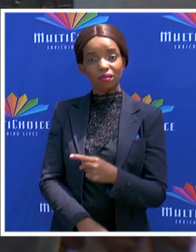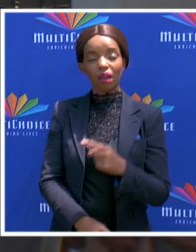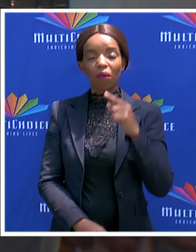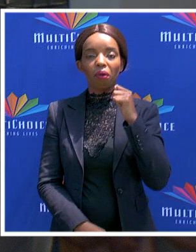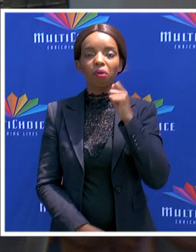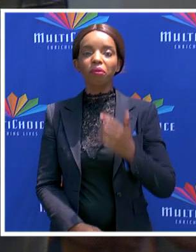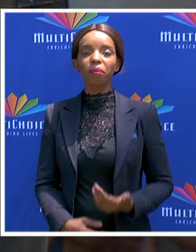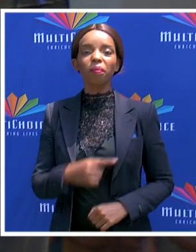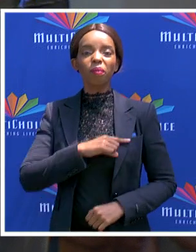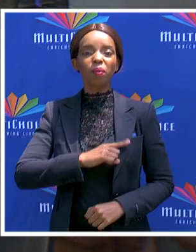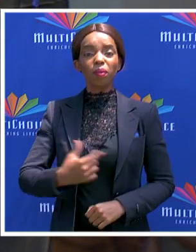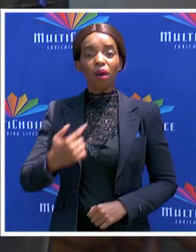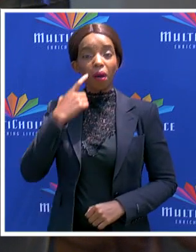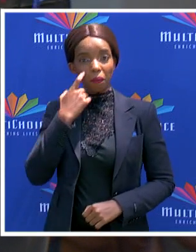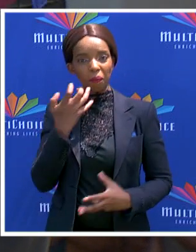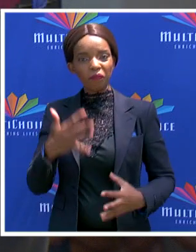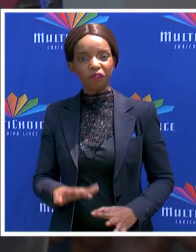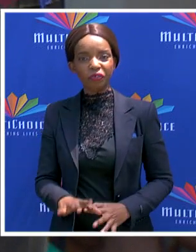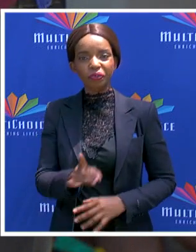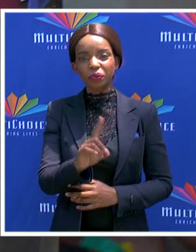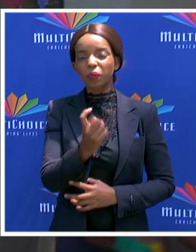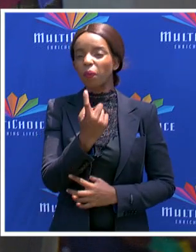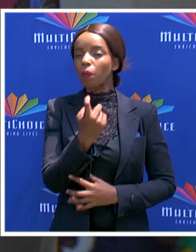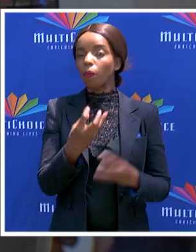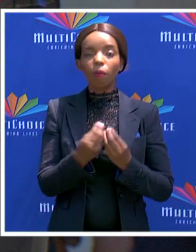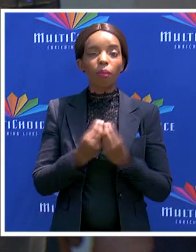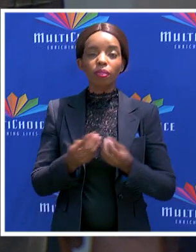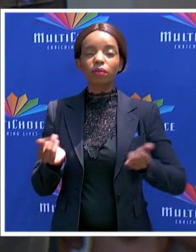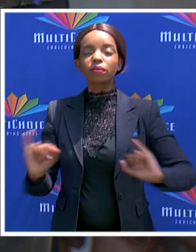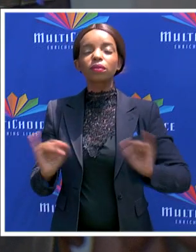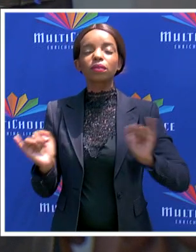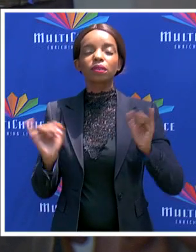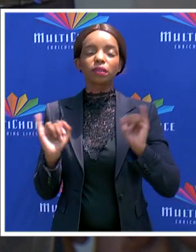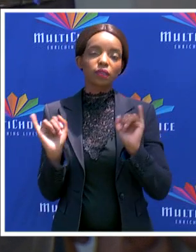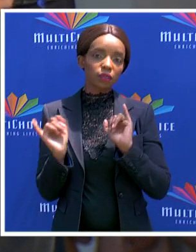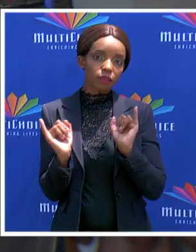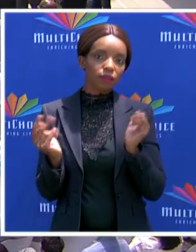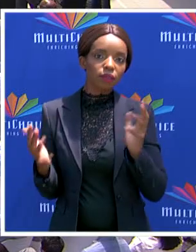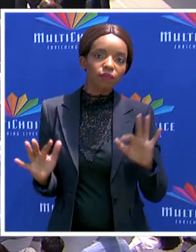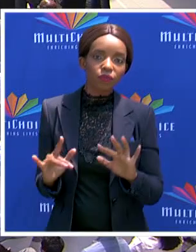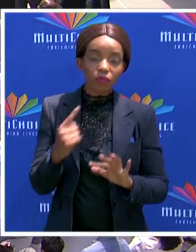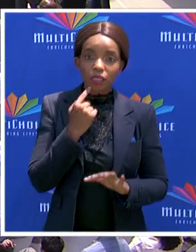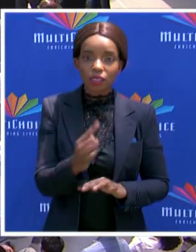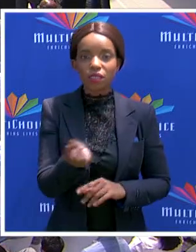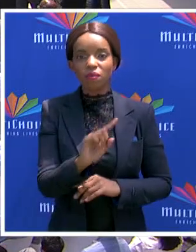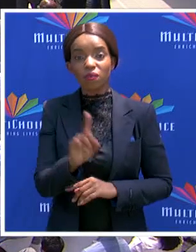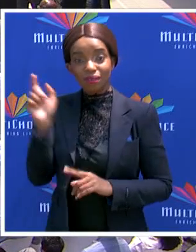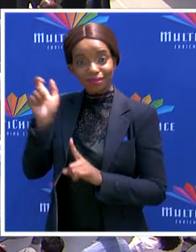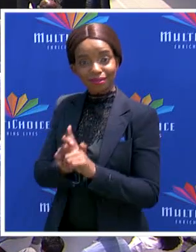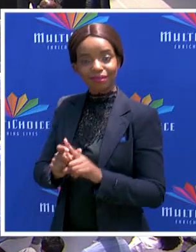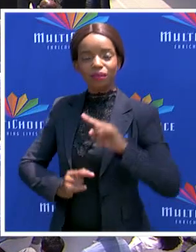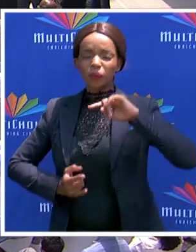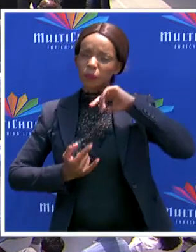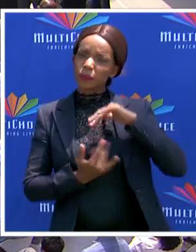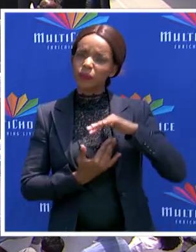thing when we built this building, the one thing that he was seriously passionate about was building Ulwazi. Do you all know